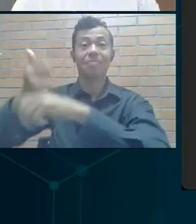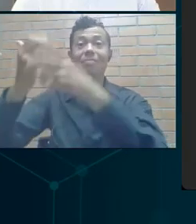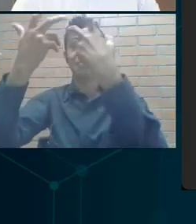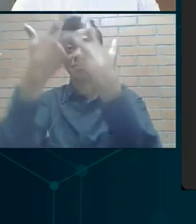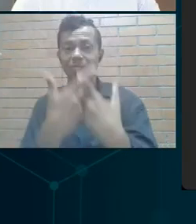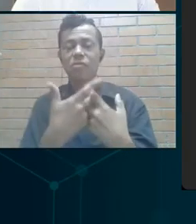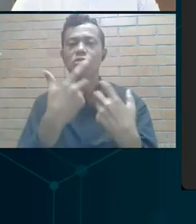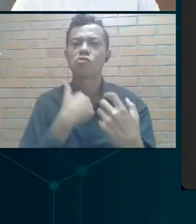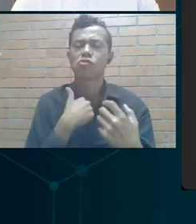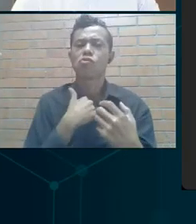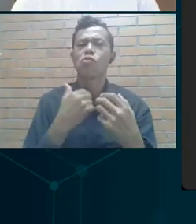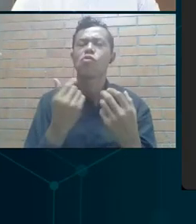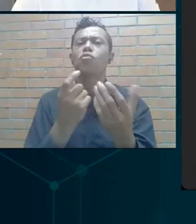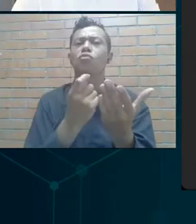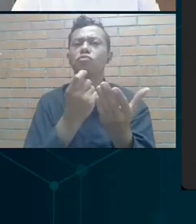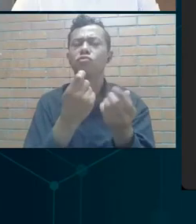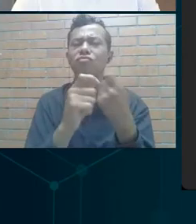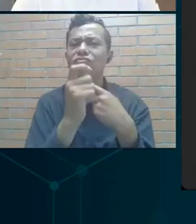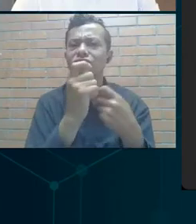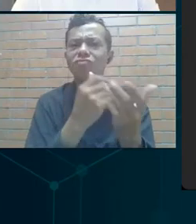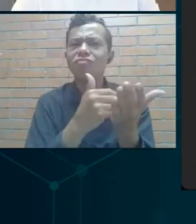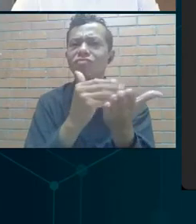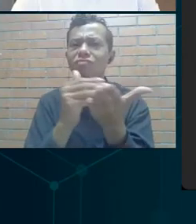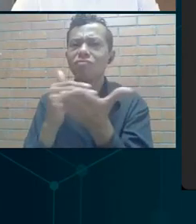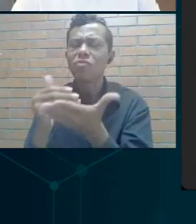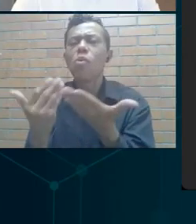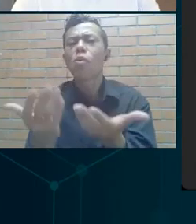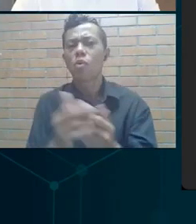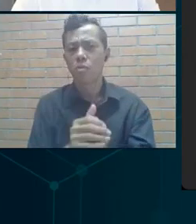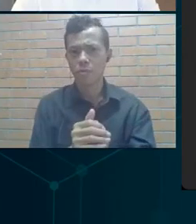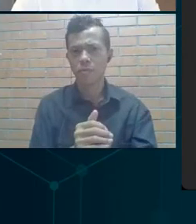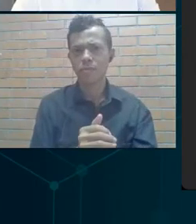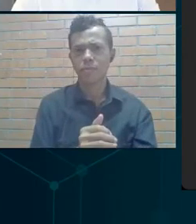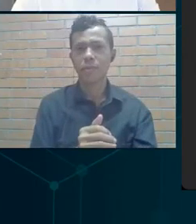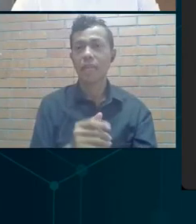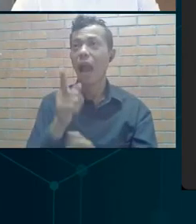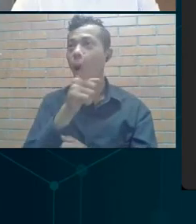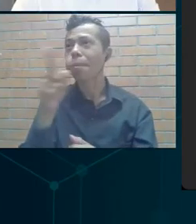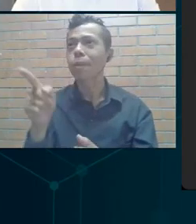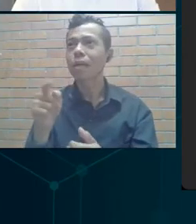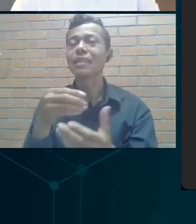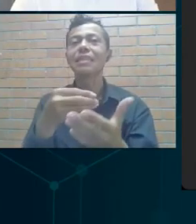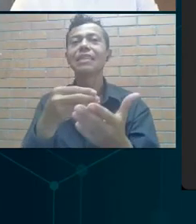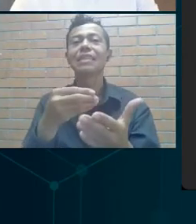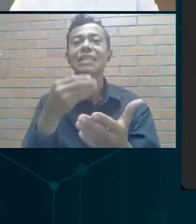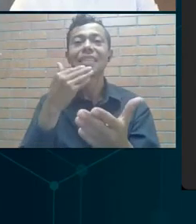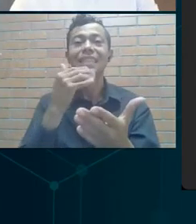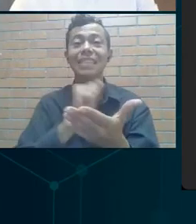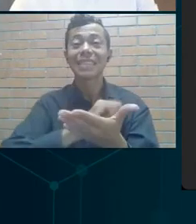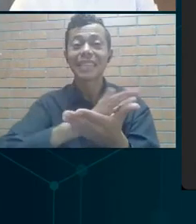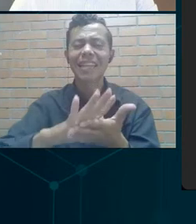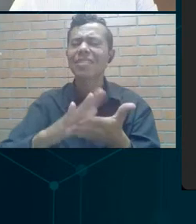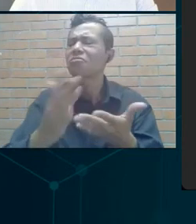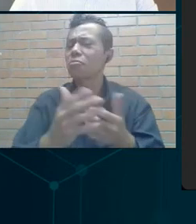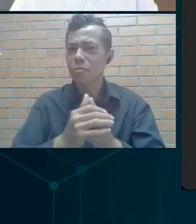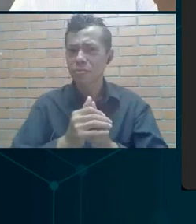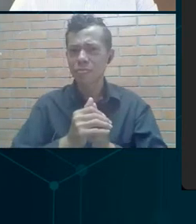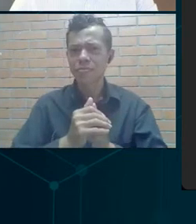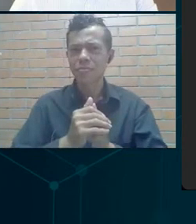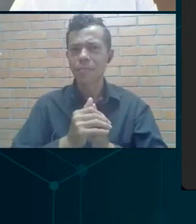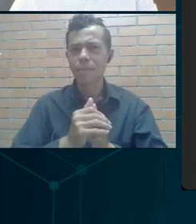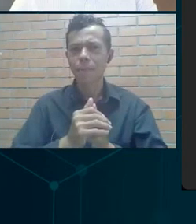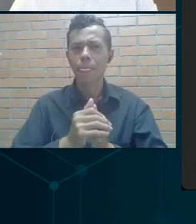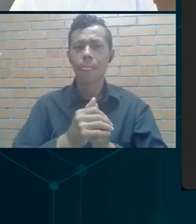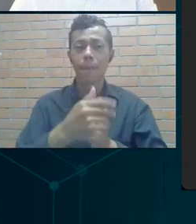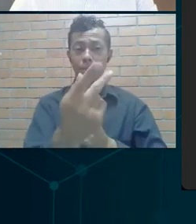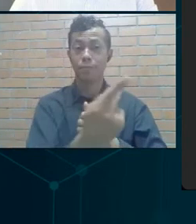freely available? Now, both Abel and I, we test on freely available software, and then